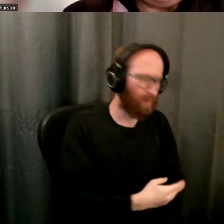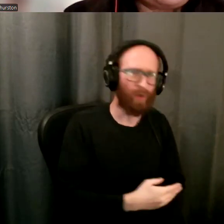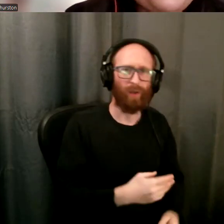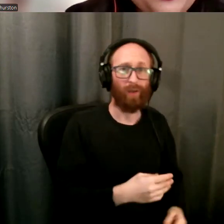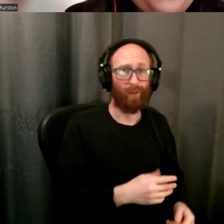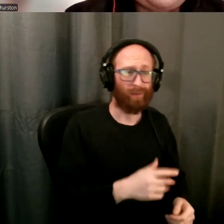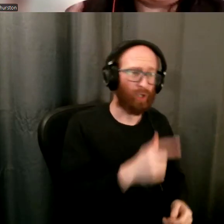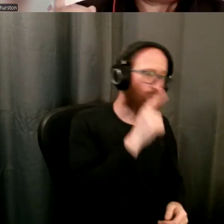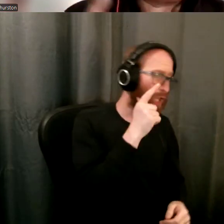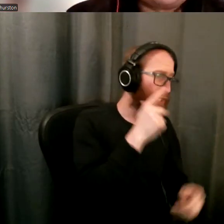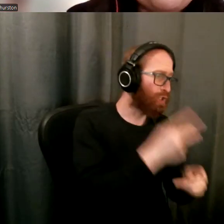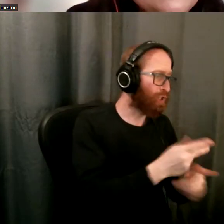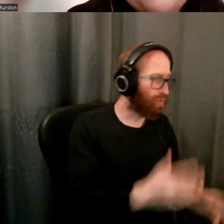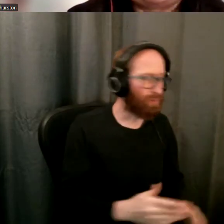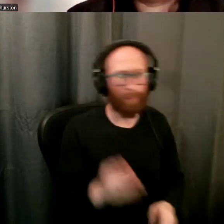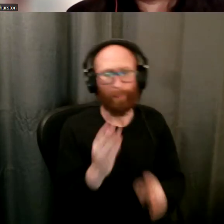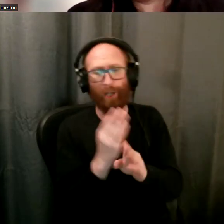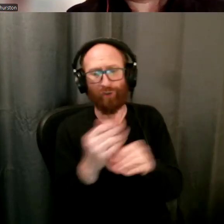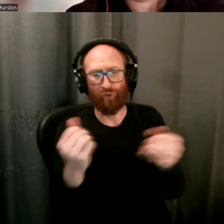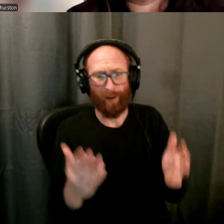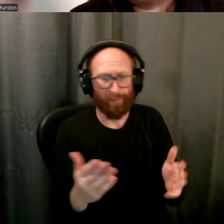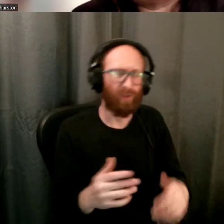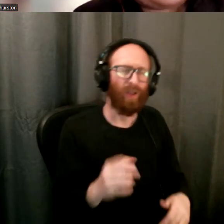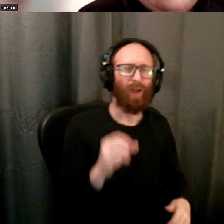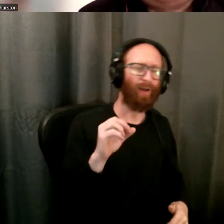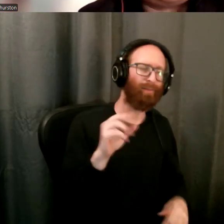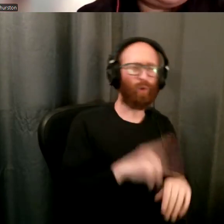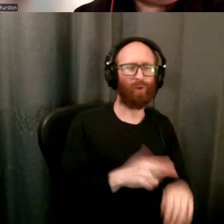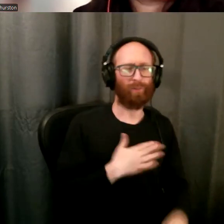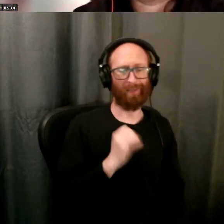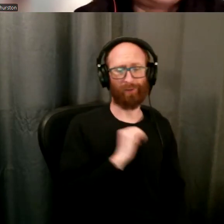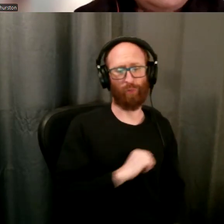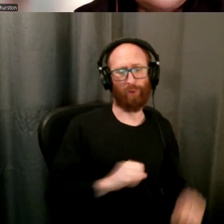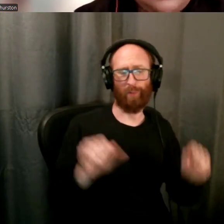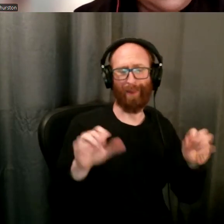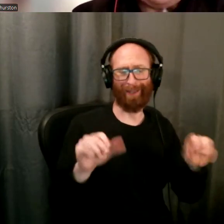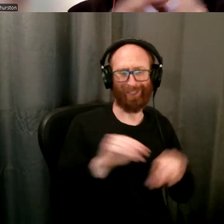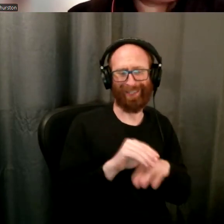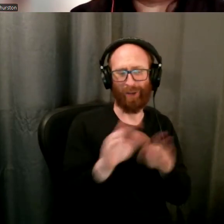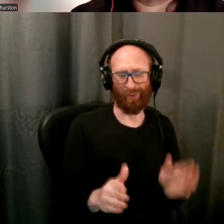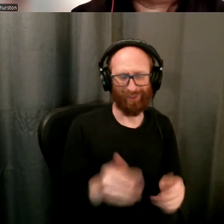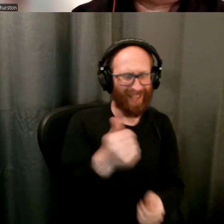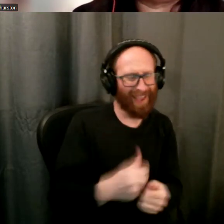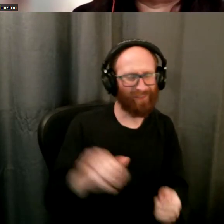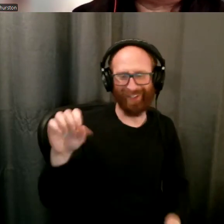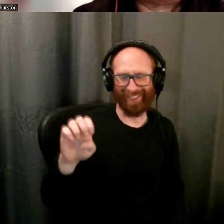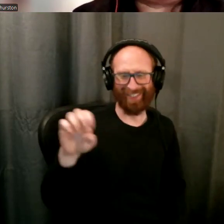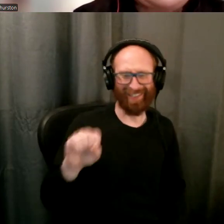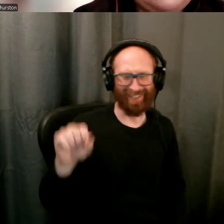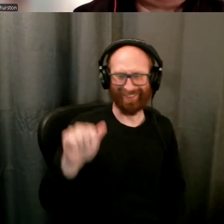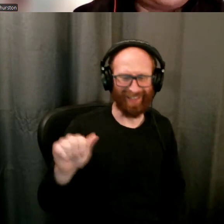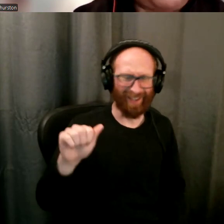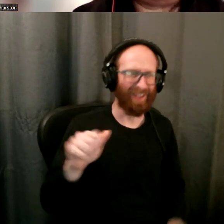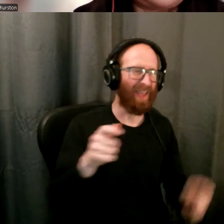drivers, custodians, of course, my super magic counselors, every ESA administrator, teachers,